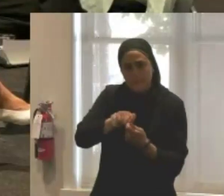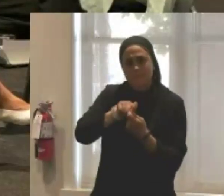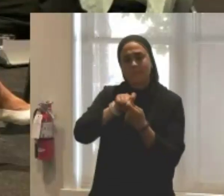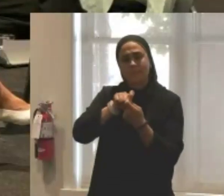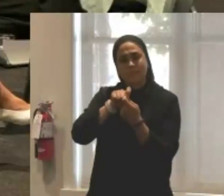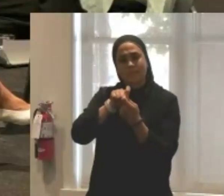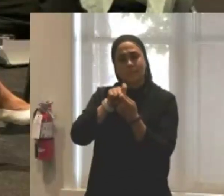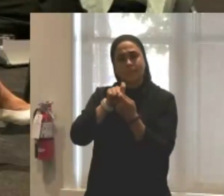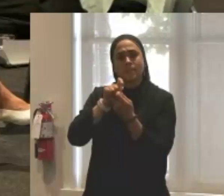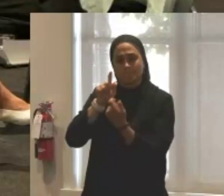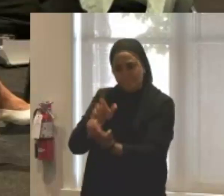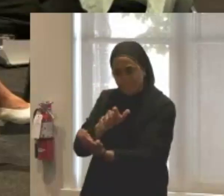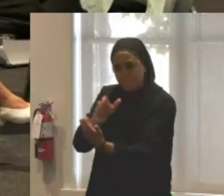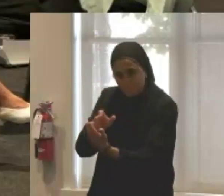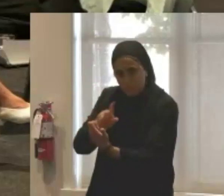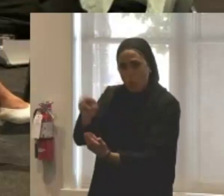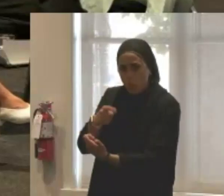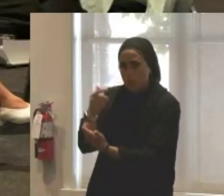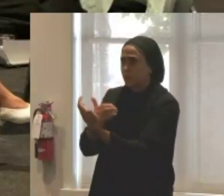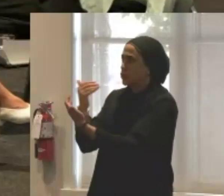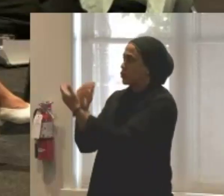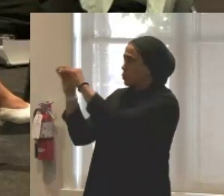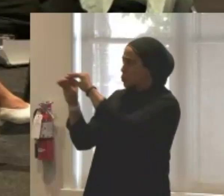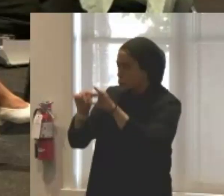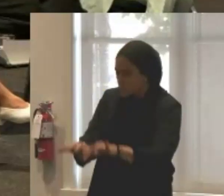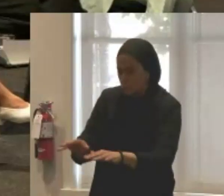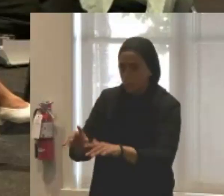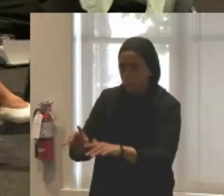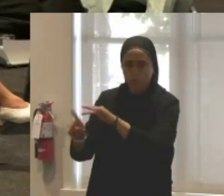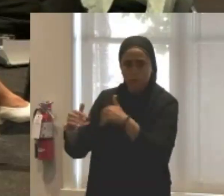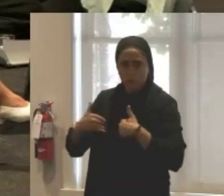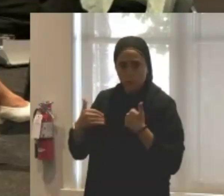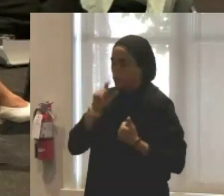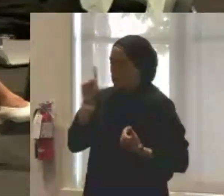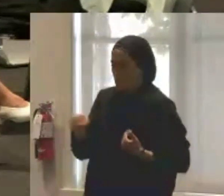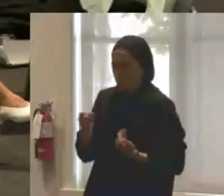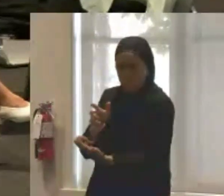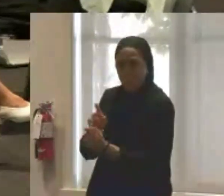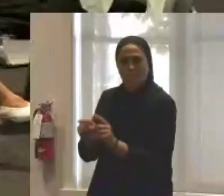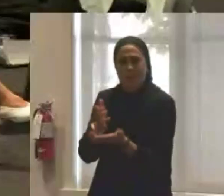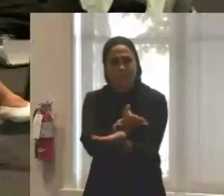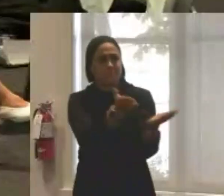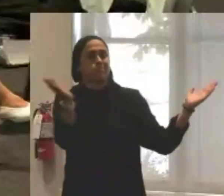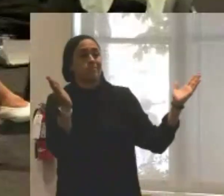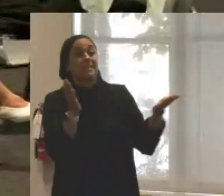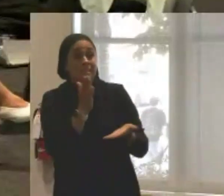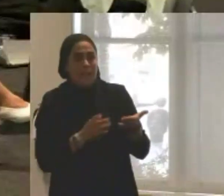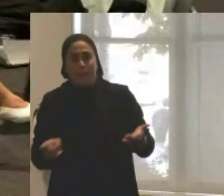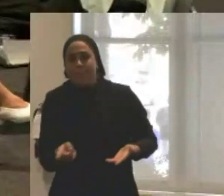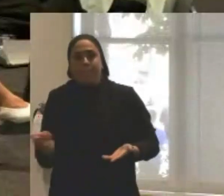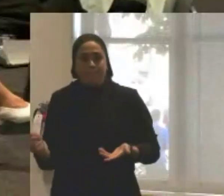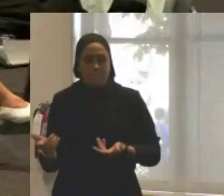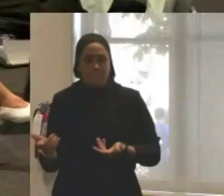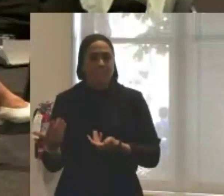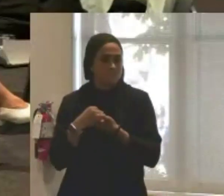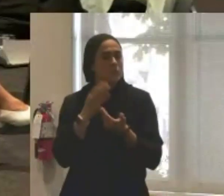for you know, newcomer youth or refugee youth. Instead, we try to, you know, make a service that is